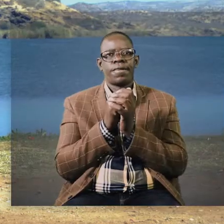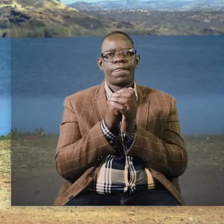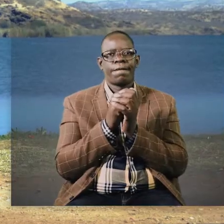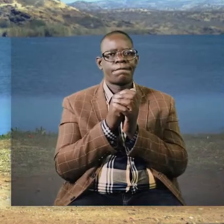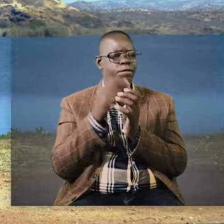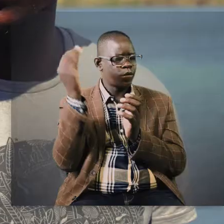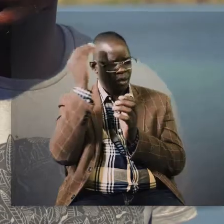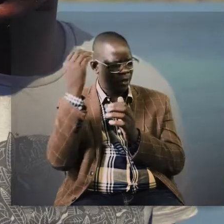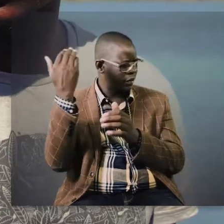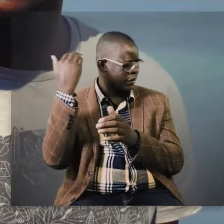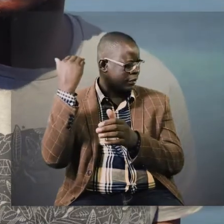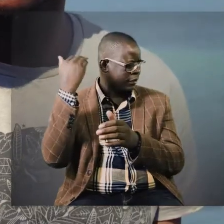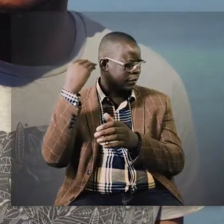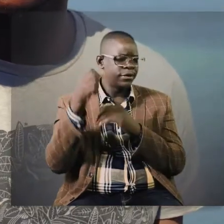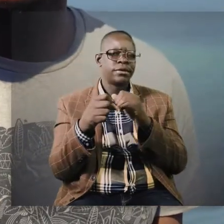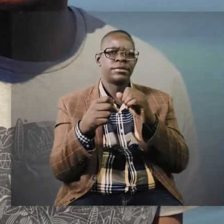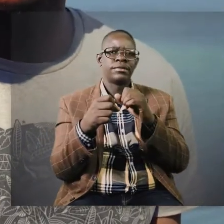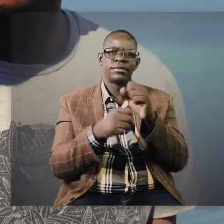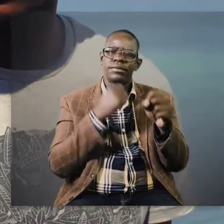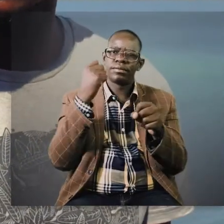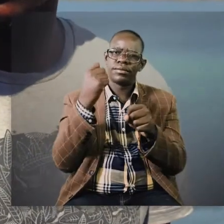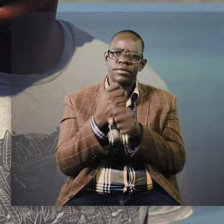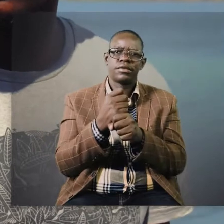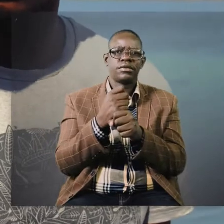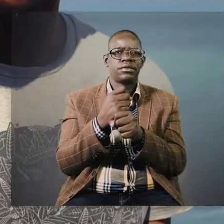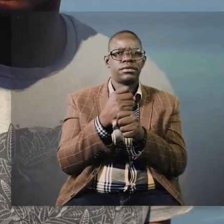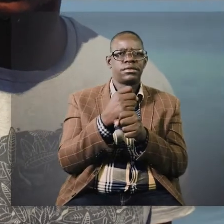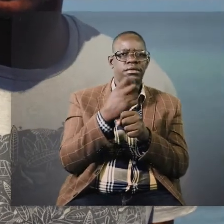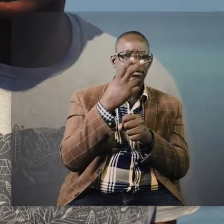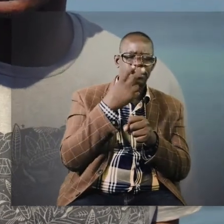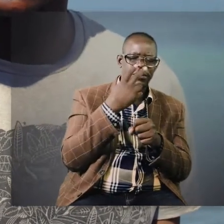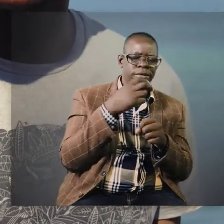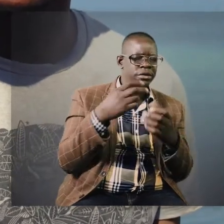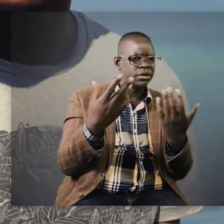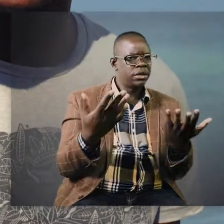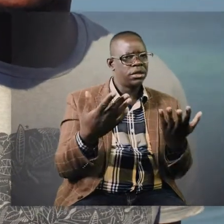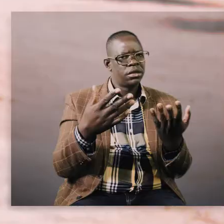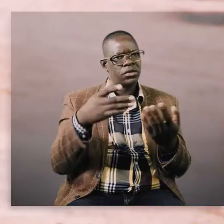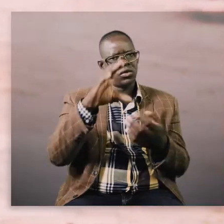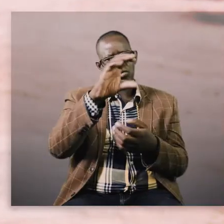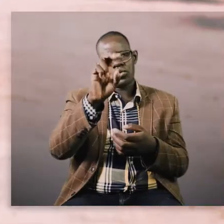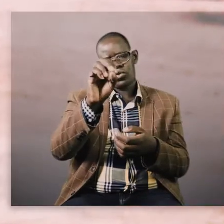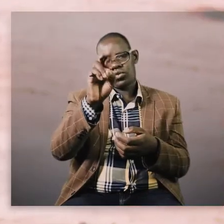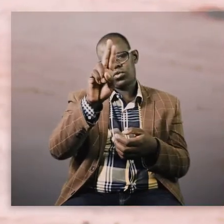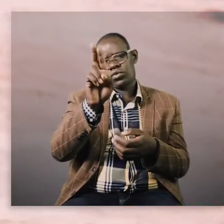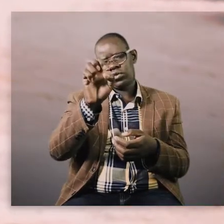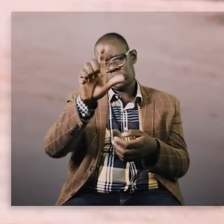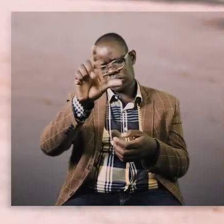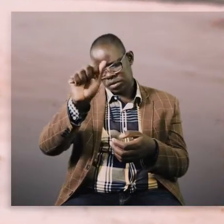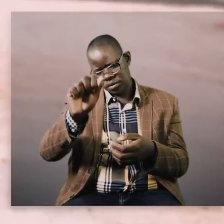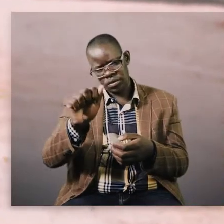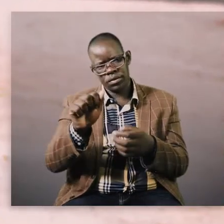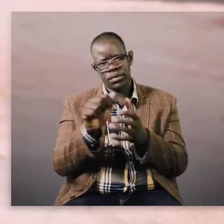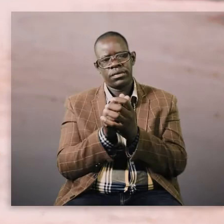I know over the centuries there have been epidemics like plague, influenza and cholera. Yeah. Even recently there was an outbreak of the plague